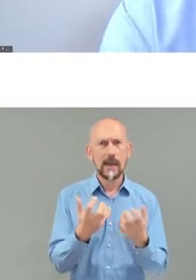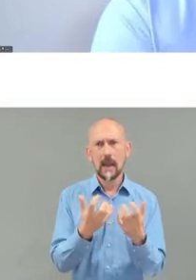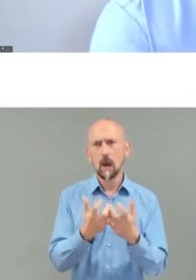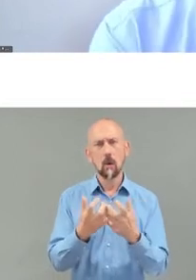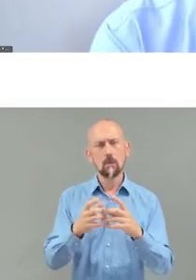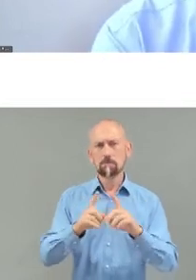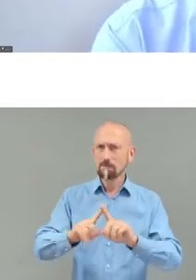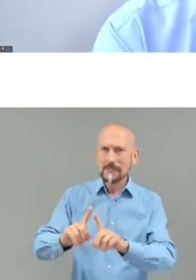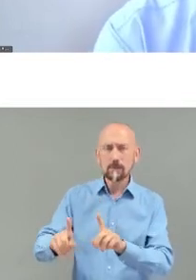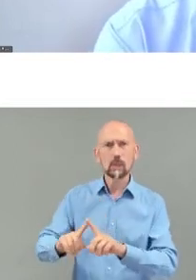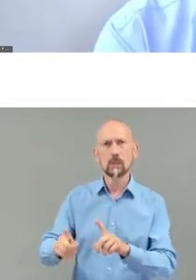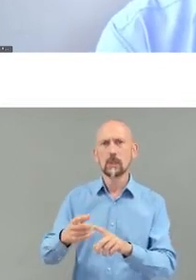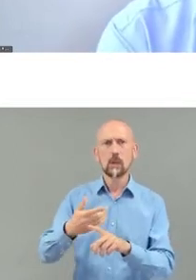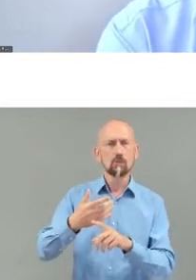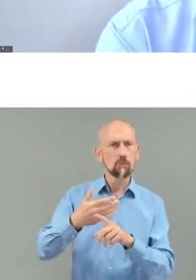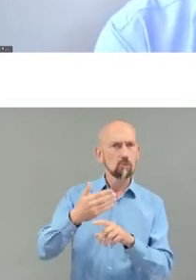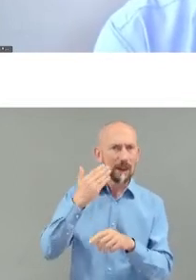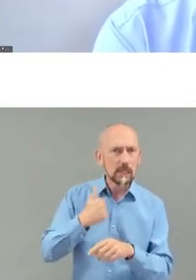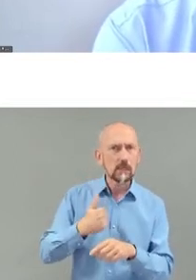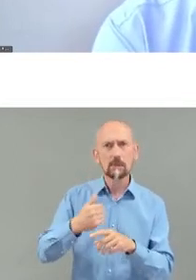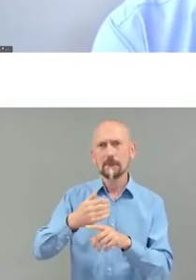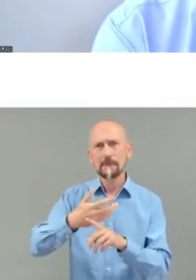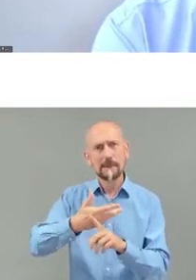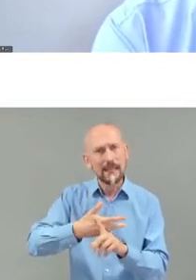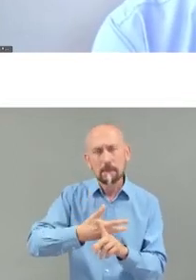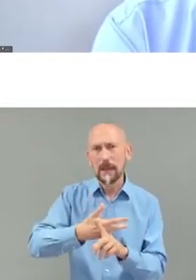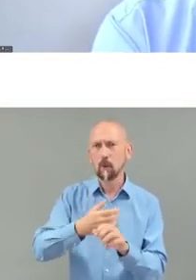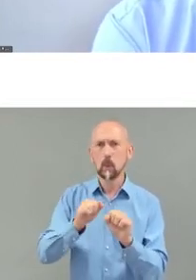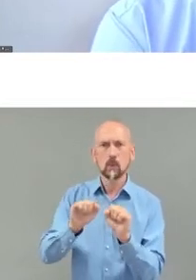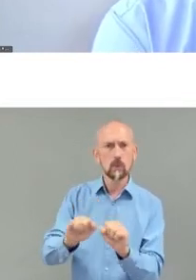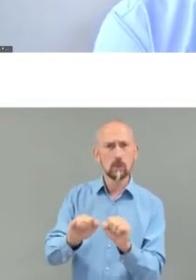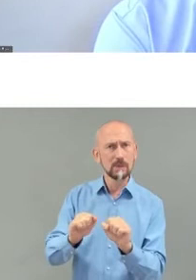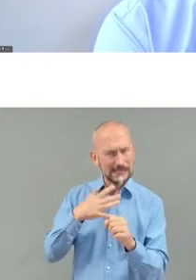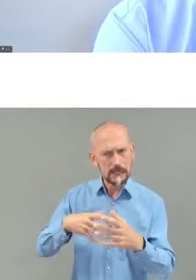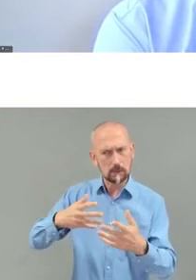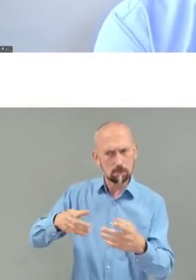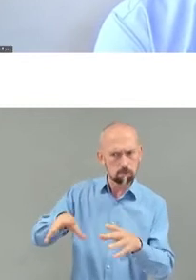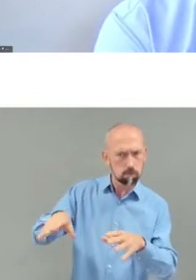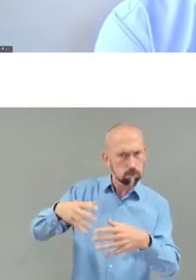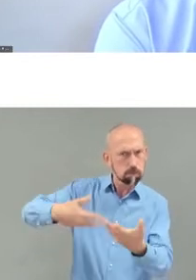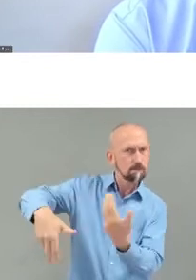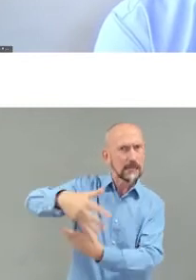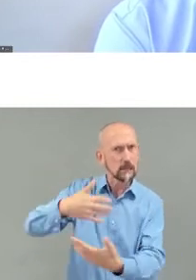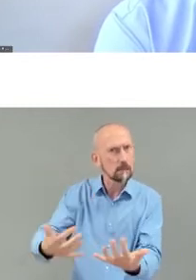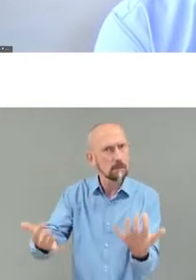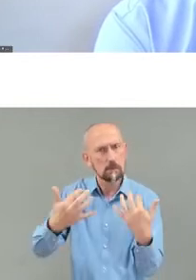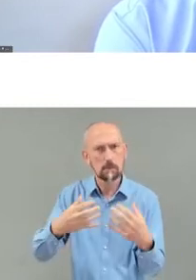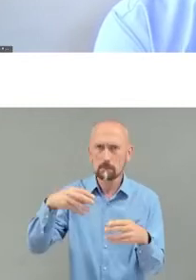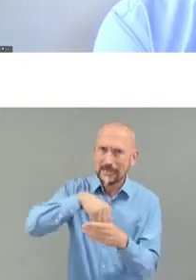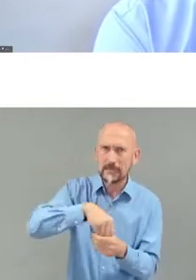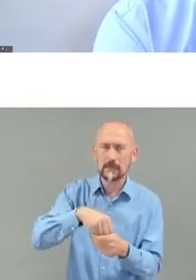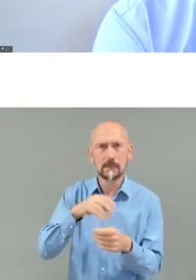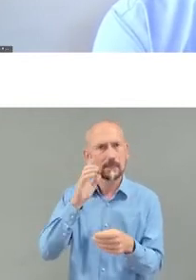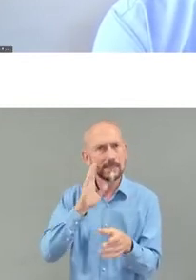ethnic backgrounds needed throughout the psychological professions, including supervision, within